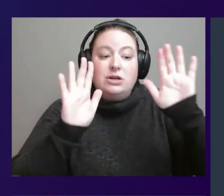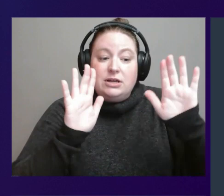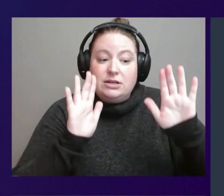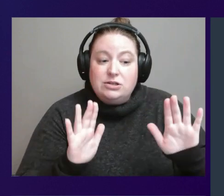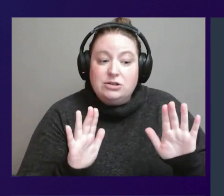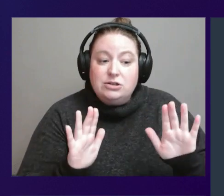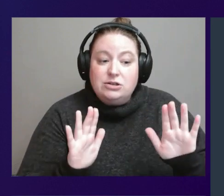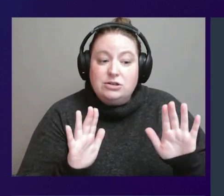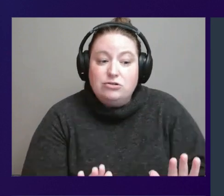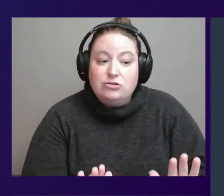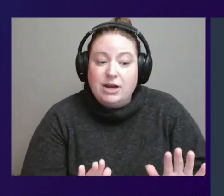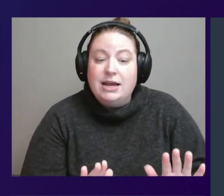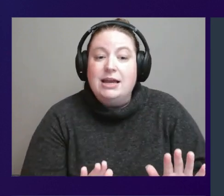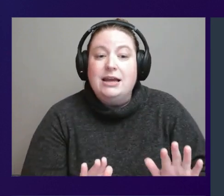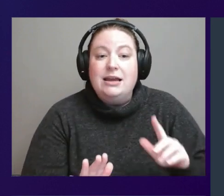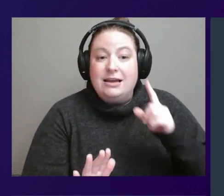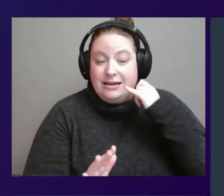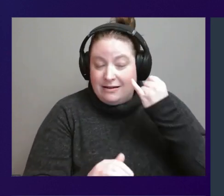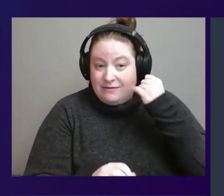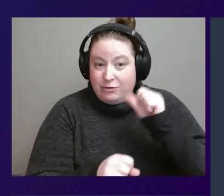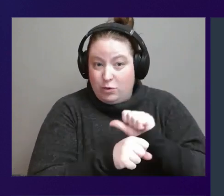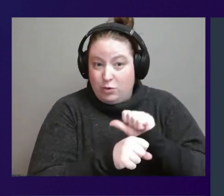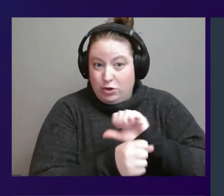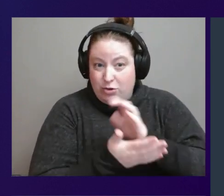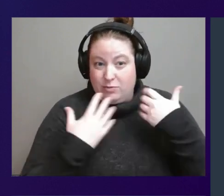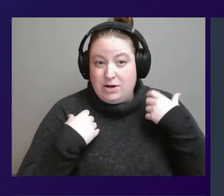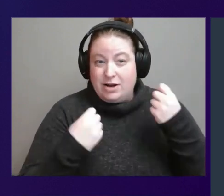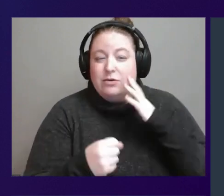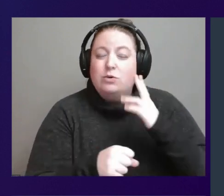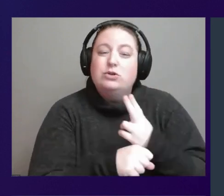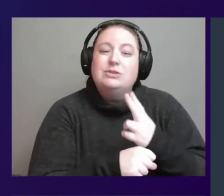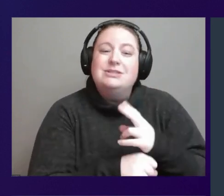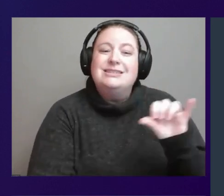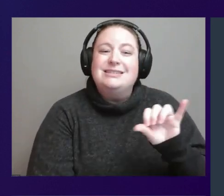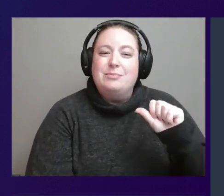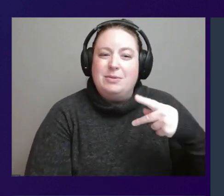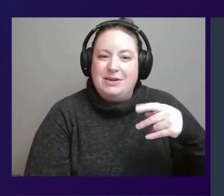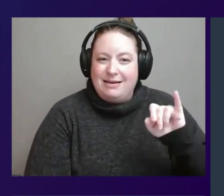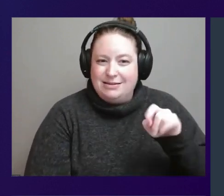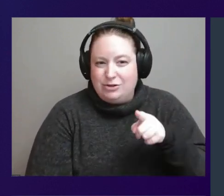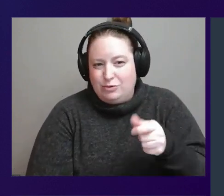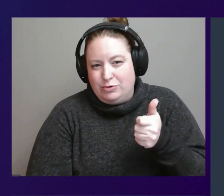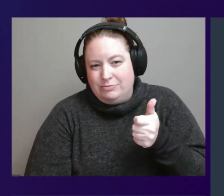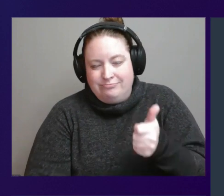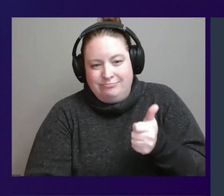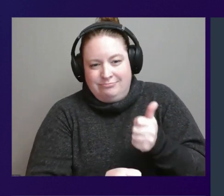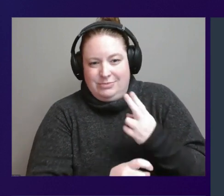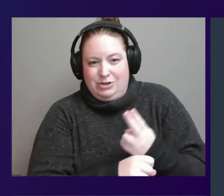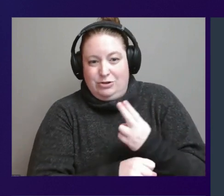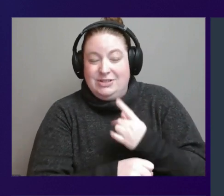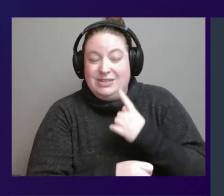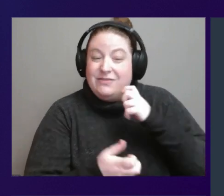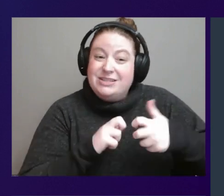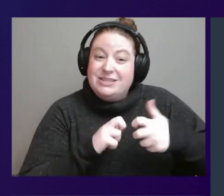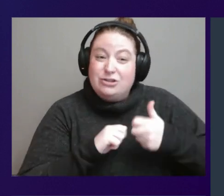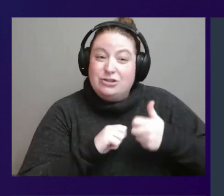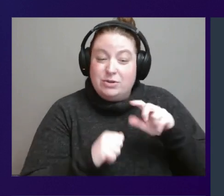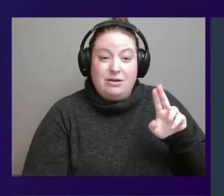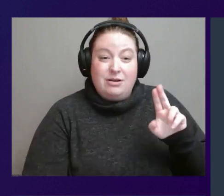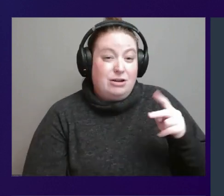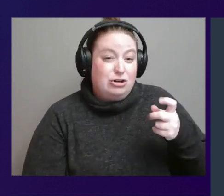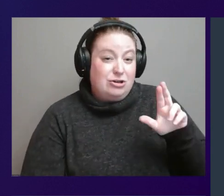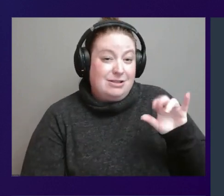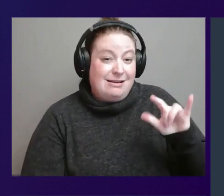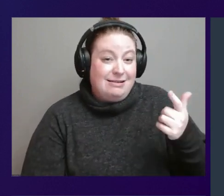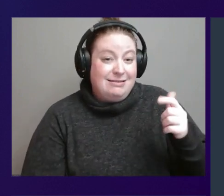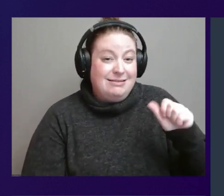but if it's going to use the same APIs that you would use yourself. So if there's going to be an issue with the underlying API, the auto scaling group may not work for